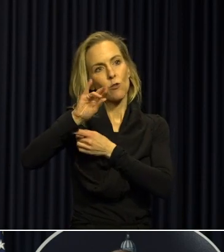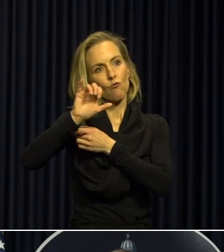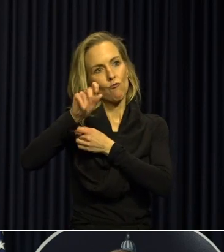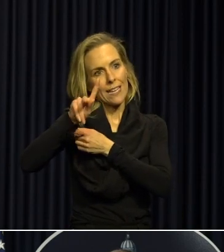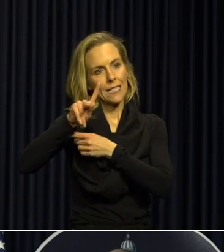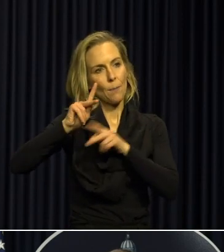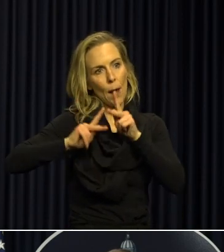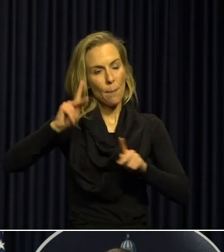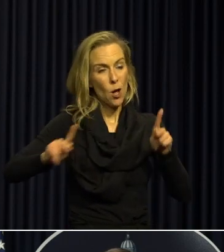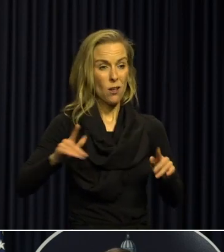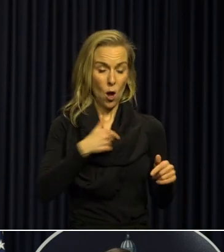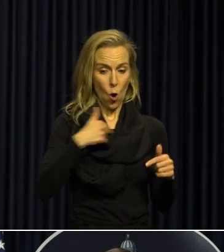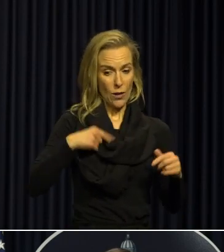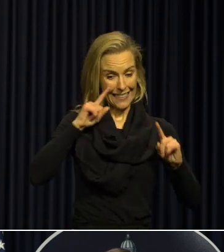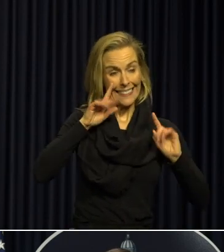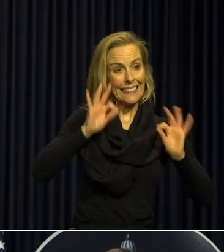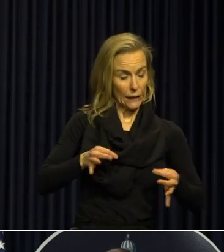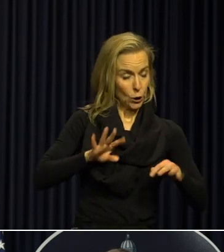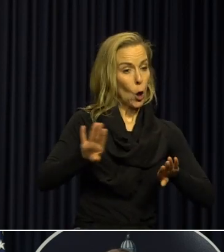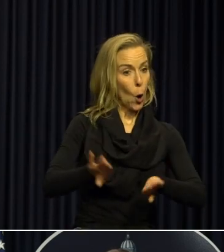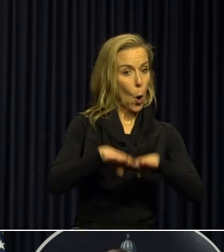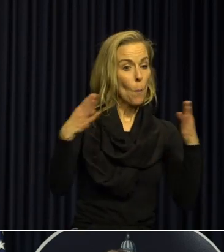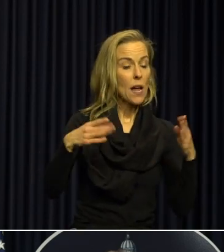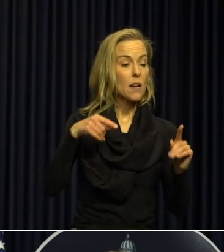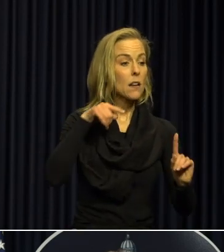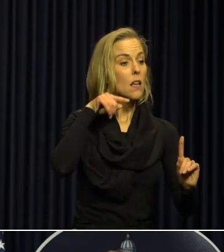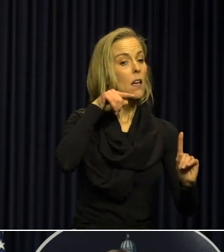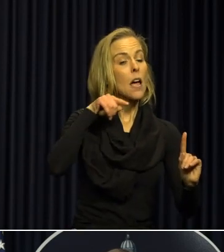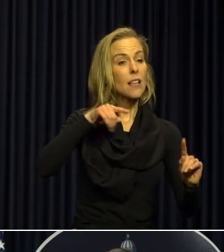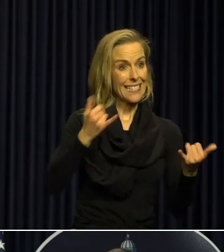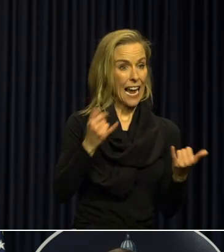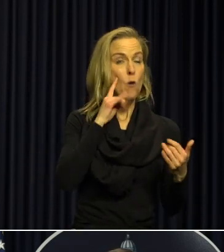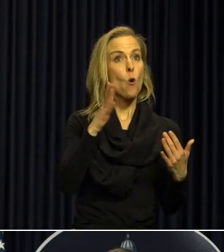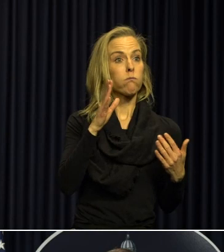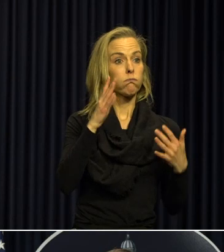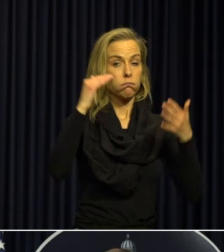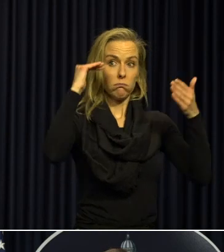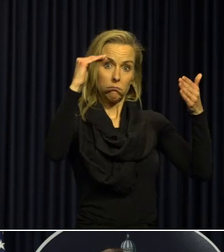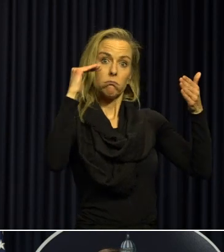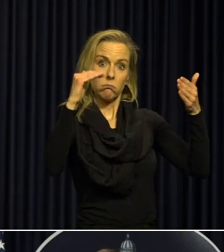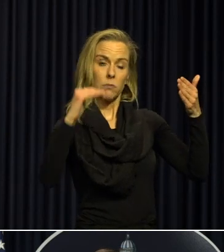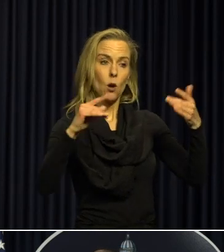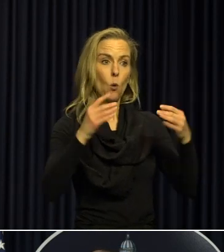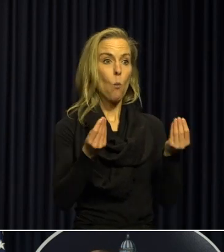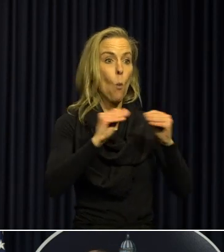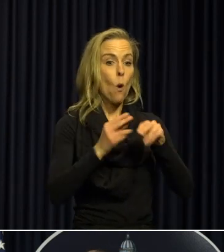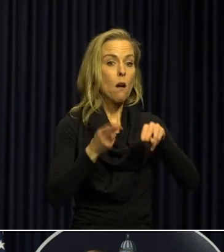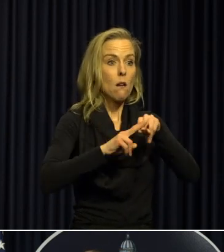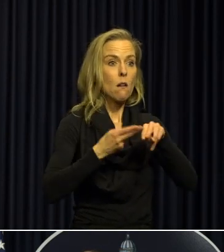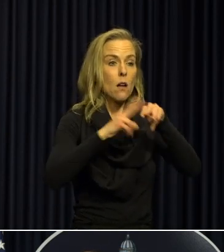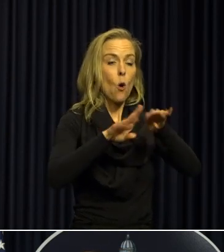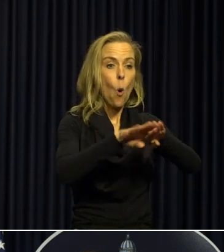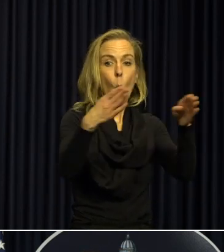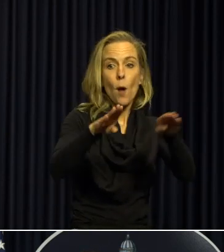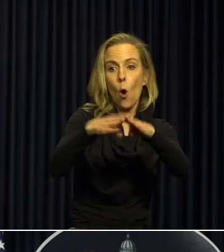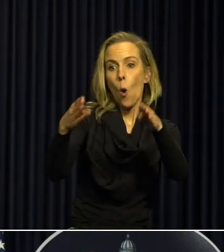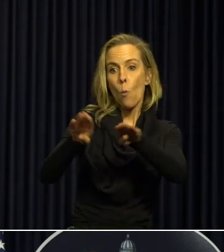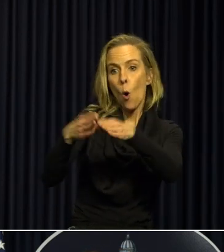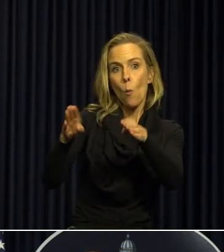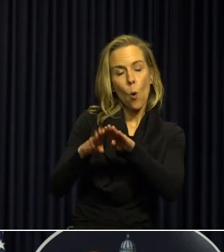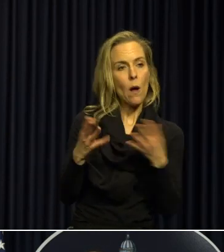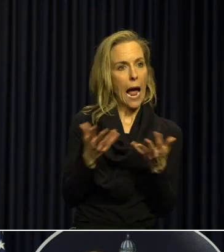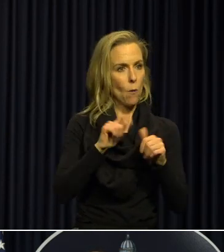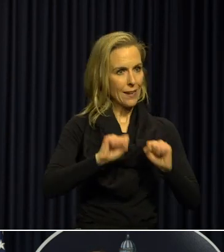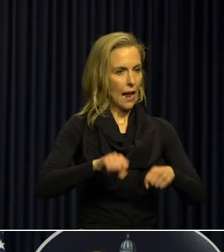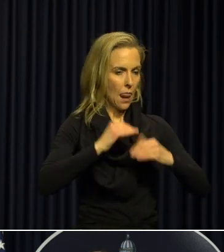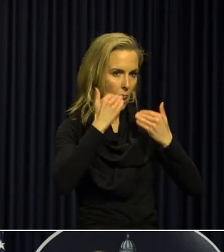that we make, if they significantly increase contacts, and they get into one of these senior living facilities, we've seen what they can do. We